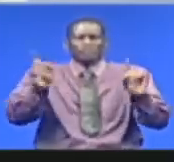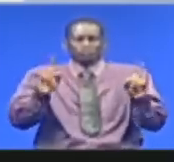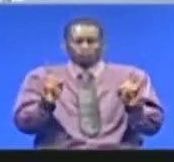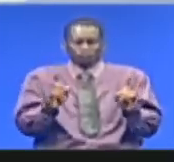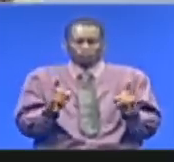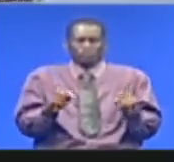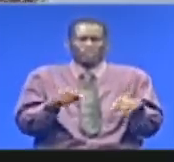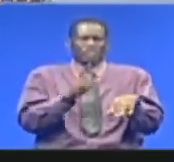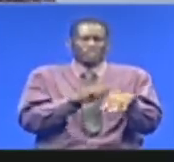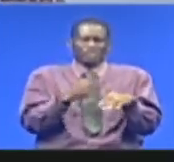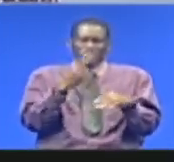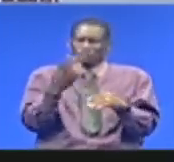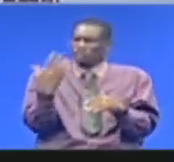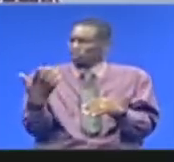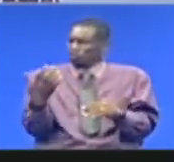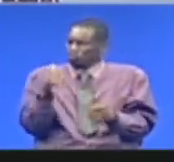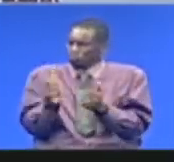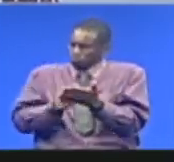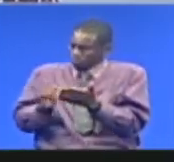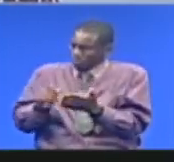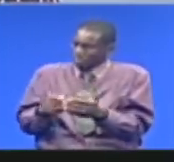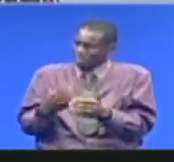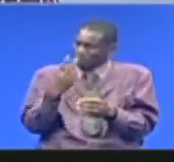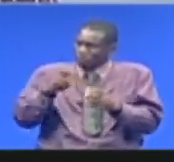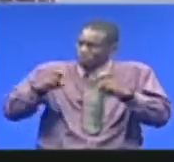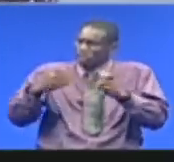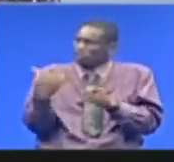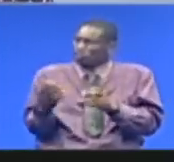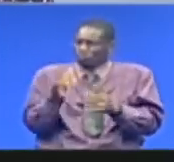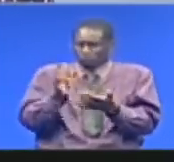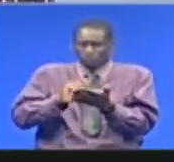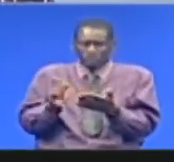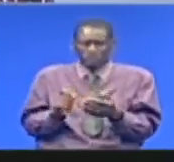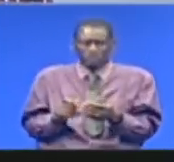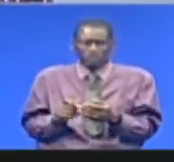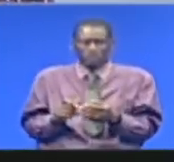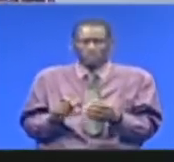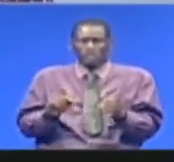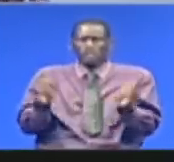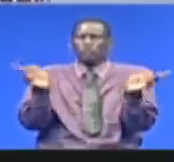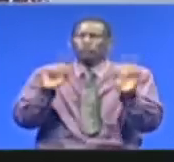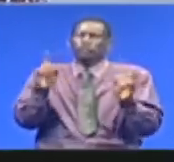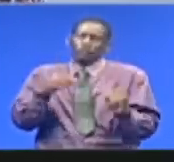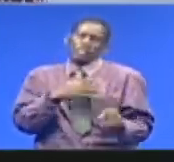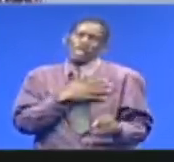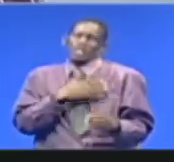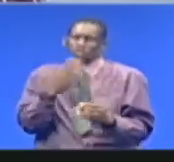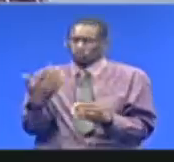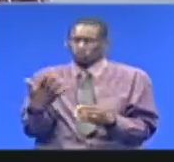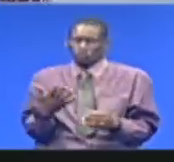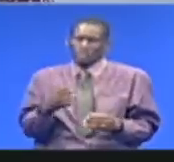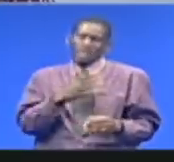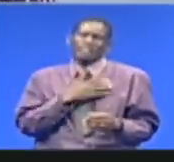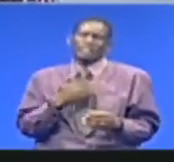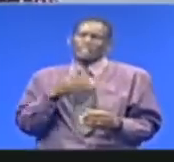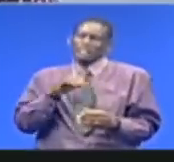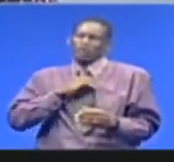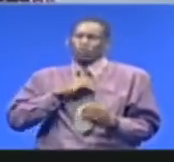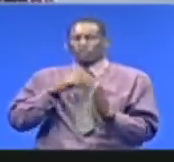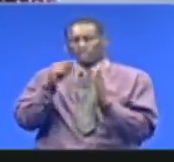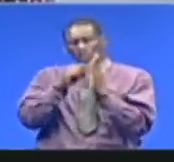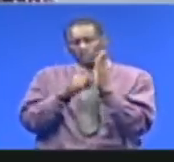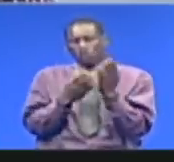you look at the document that was signed, first and foremost, there was nowhere that was written NASA. NASA, they had their own agenda, where they were